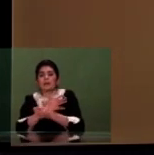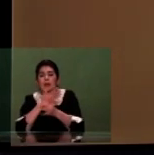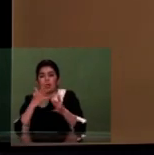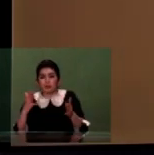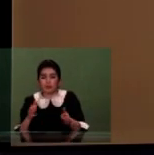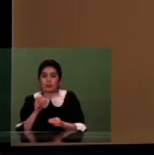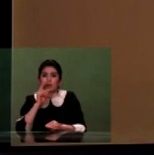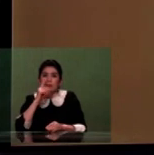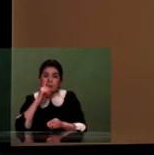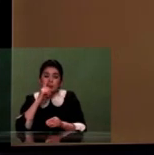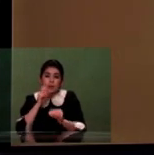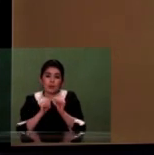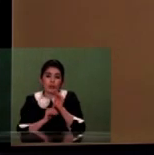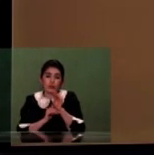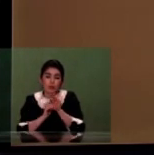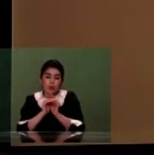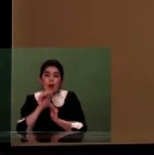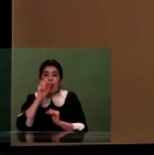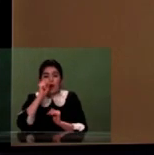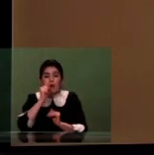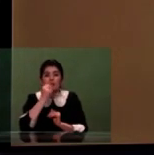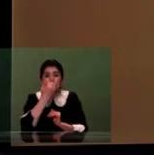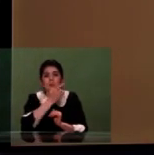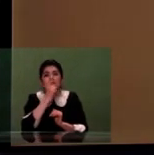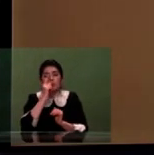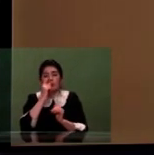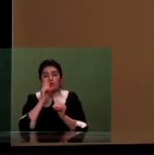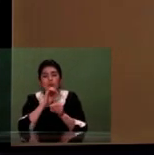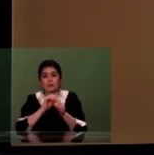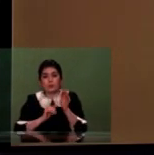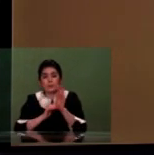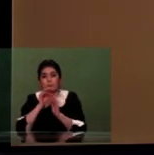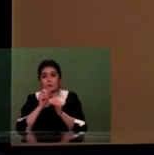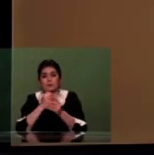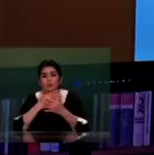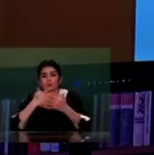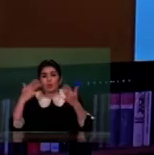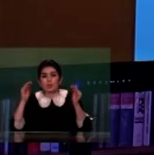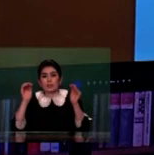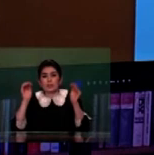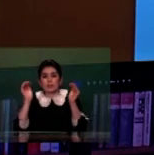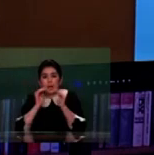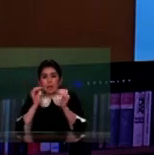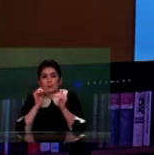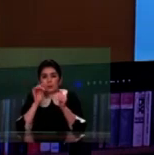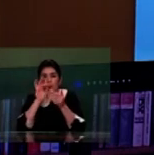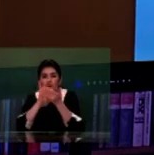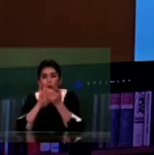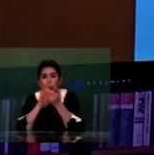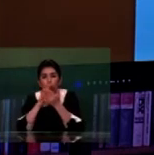Demak, kimning natijasi yaxshiroq? A sportchining natijasi yaxshiroq. Sochilish kam. Eslab